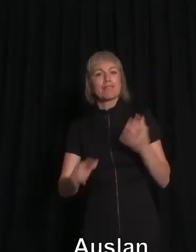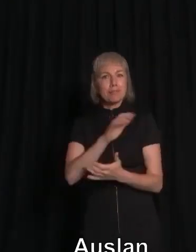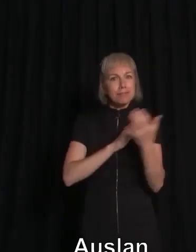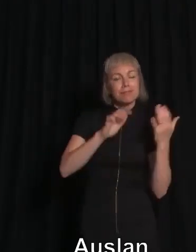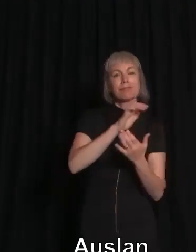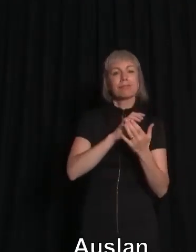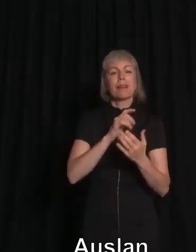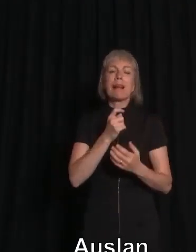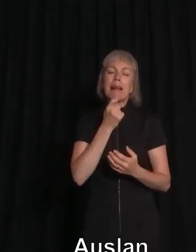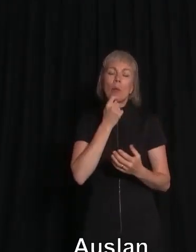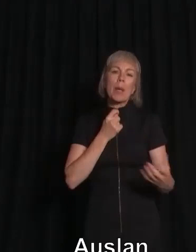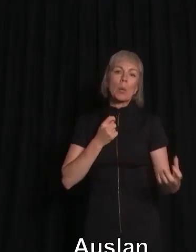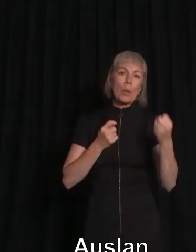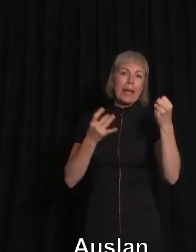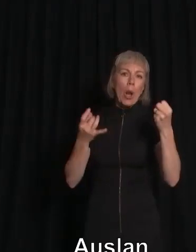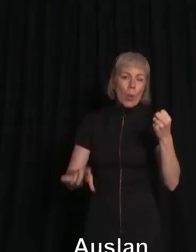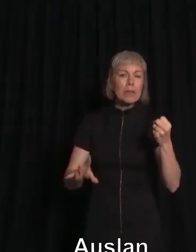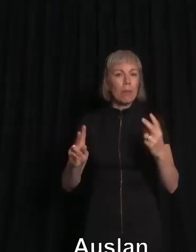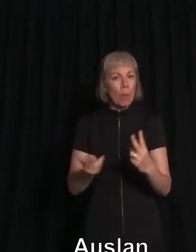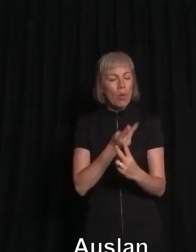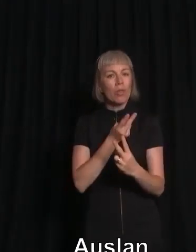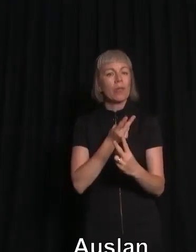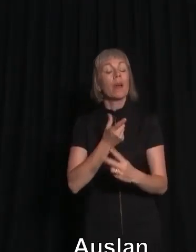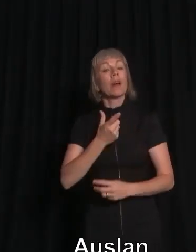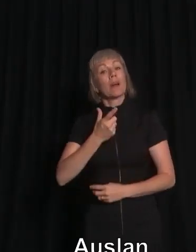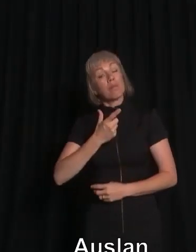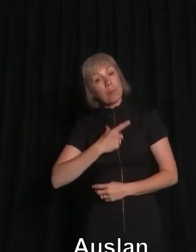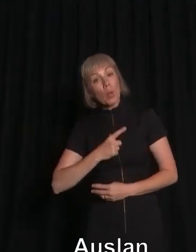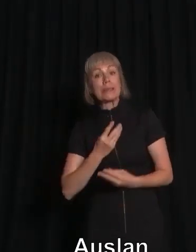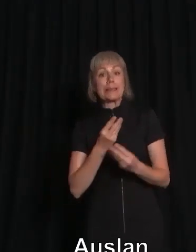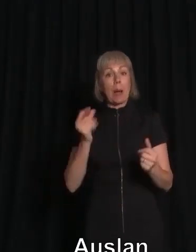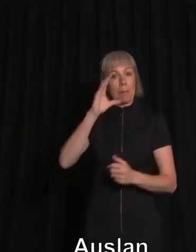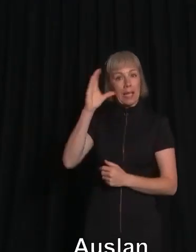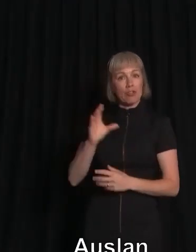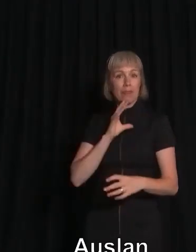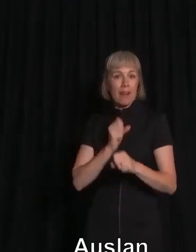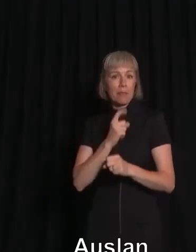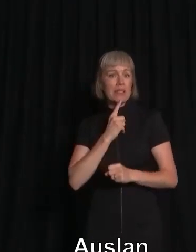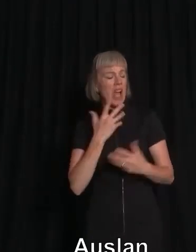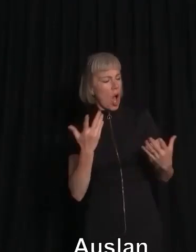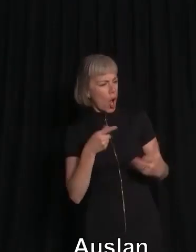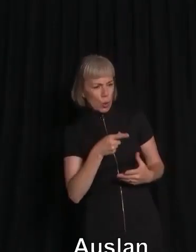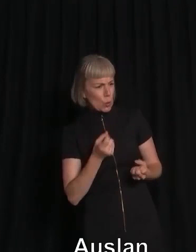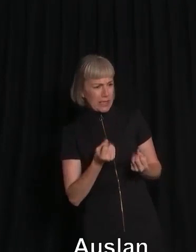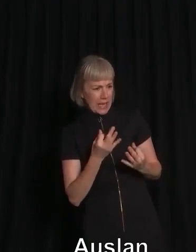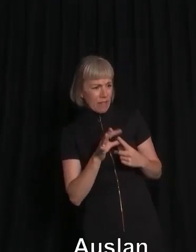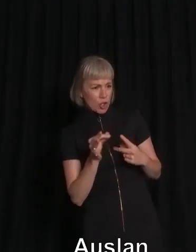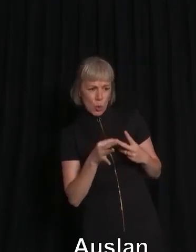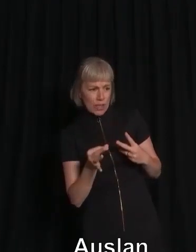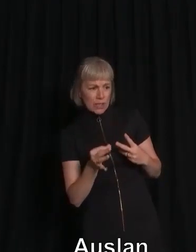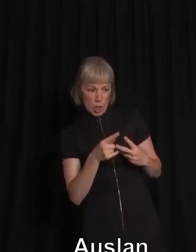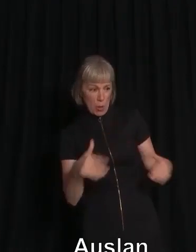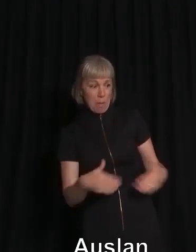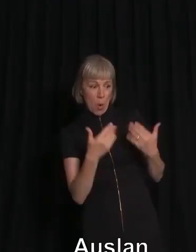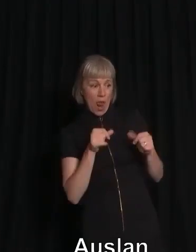of a win-lose situation because you find that some states would say, oh, so you didn't have a choice, you were born